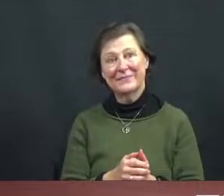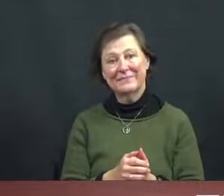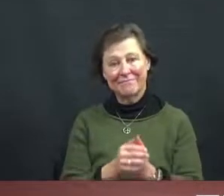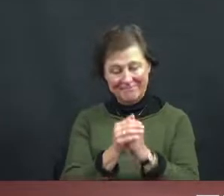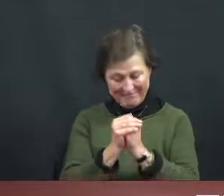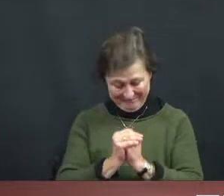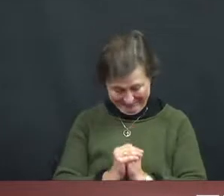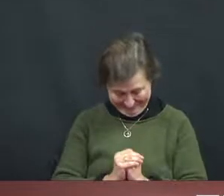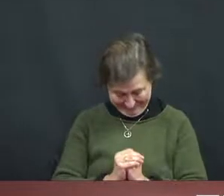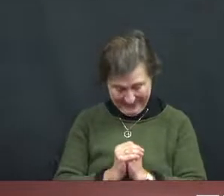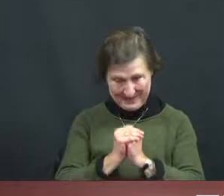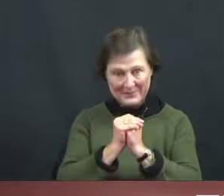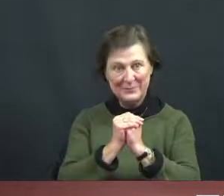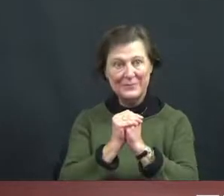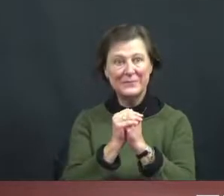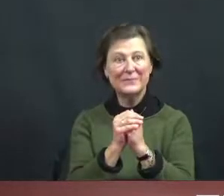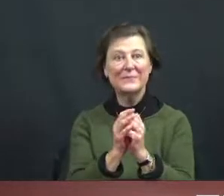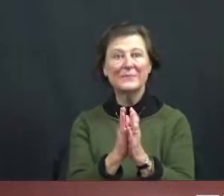Amen.